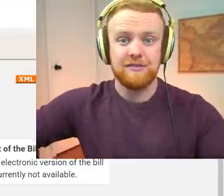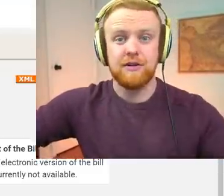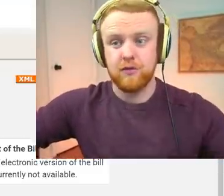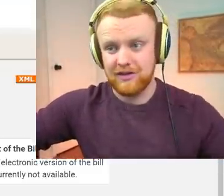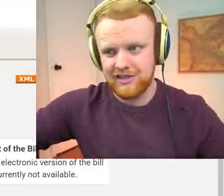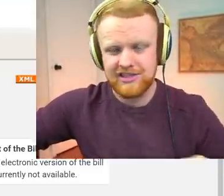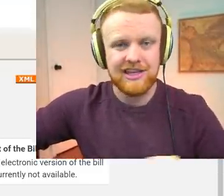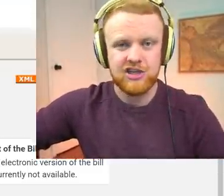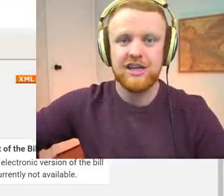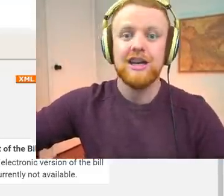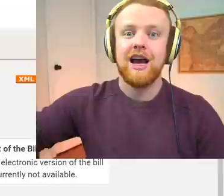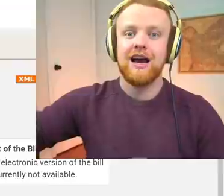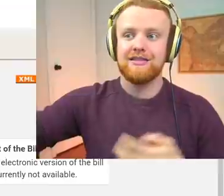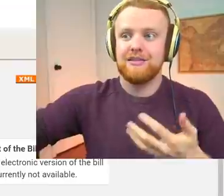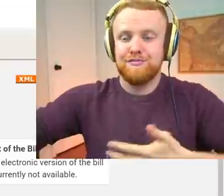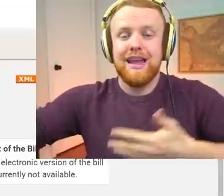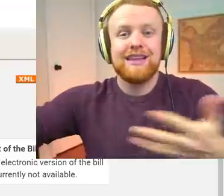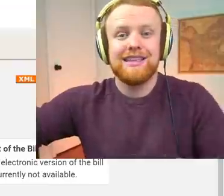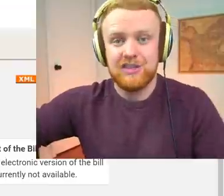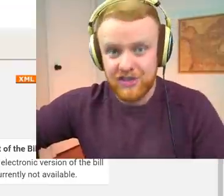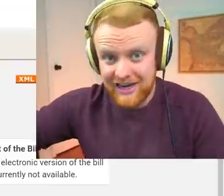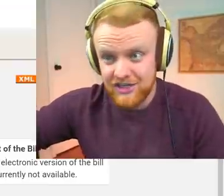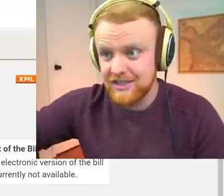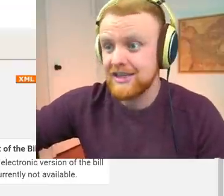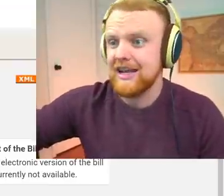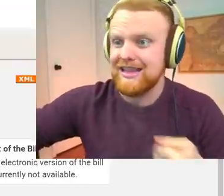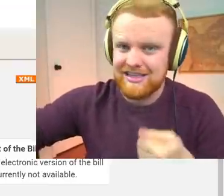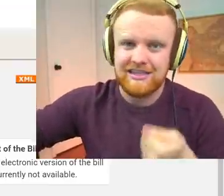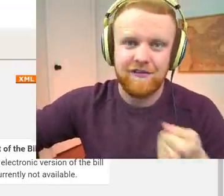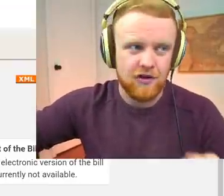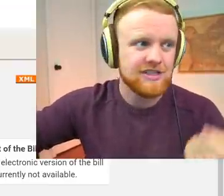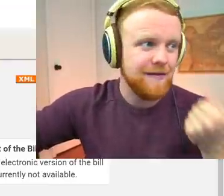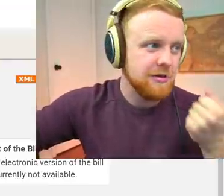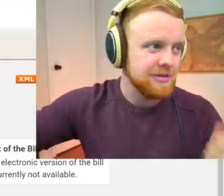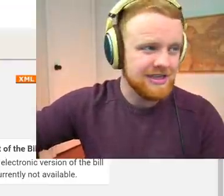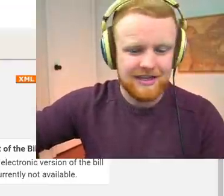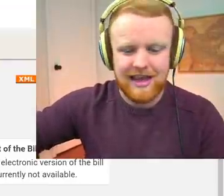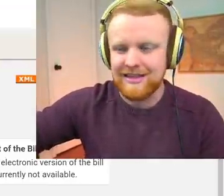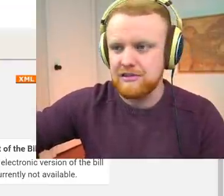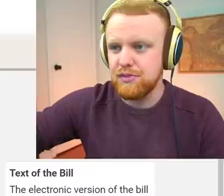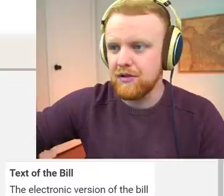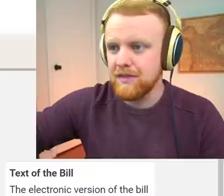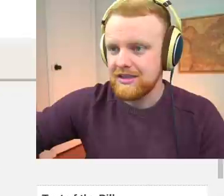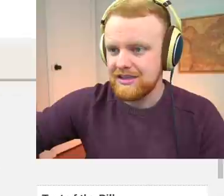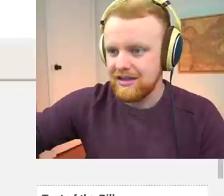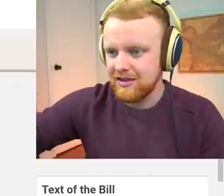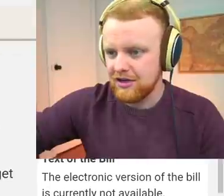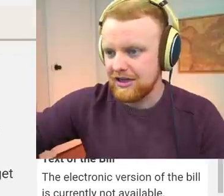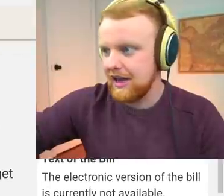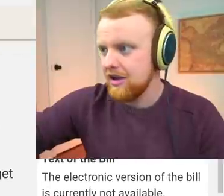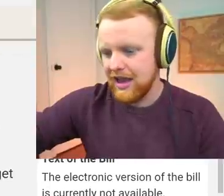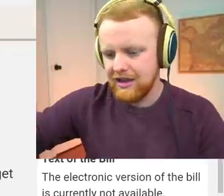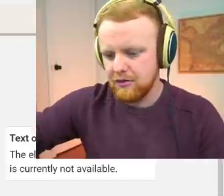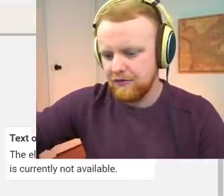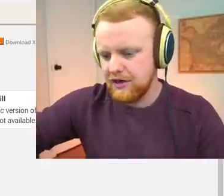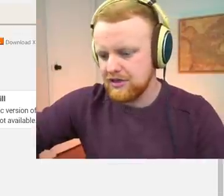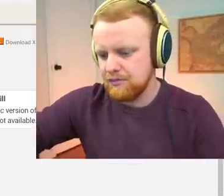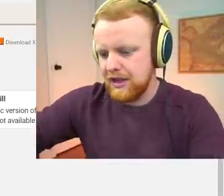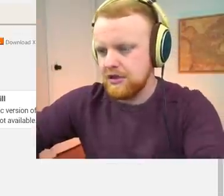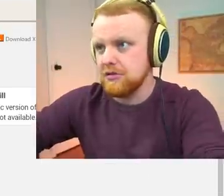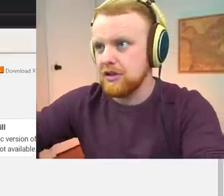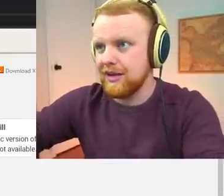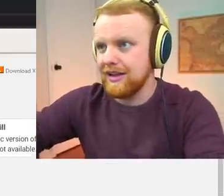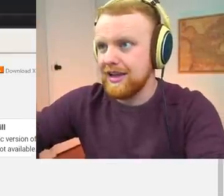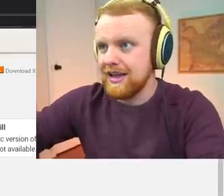now they have to bring forward legislation to make these changes. And this is the first time that we're seeing that. This is Bill C-30. Now, I'm going to refresh